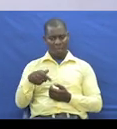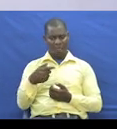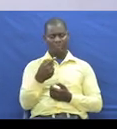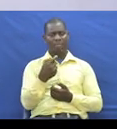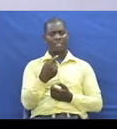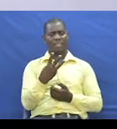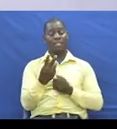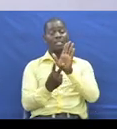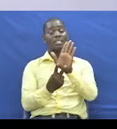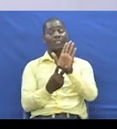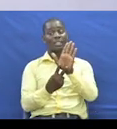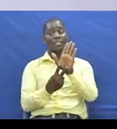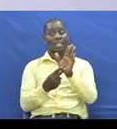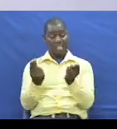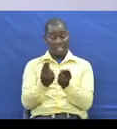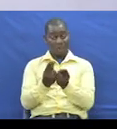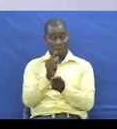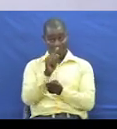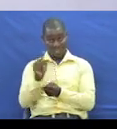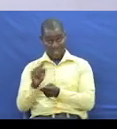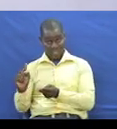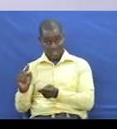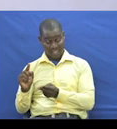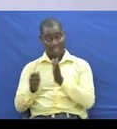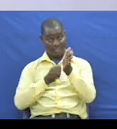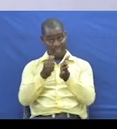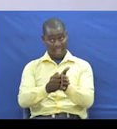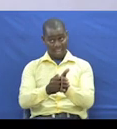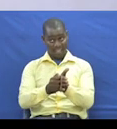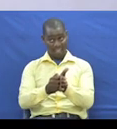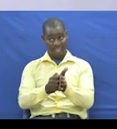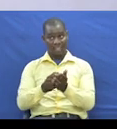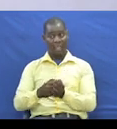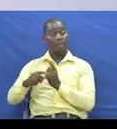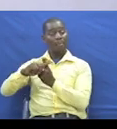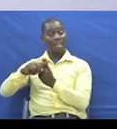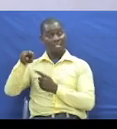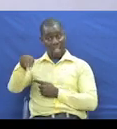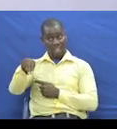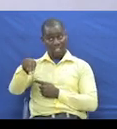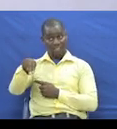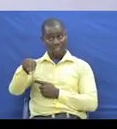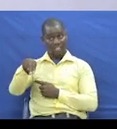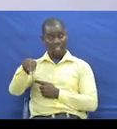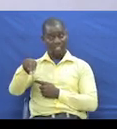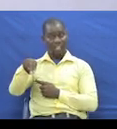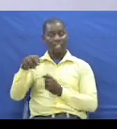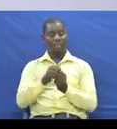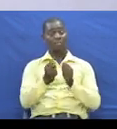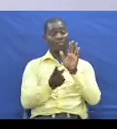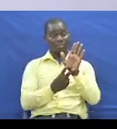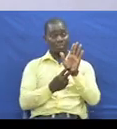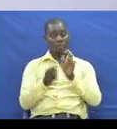having 37 is going equals to Z, which is equals to 17 plus N, now you can make N the